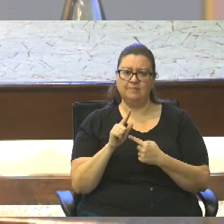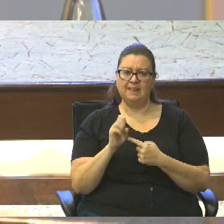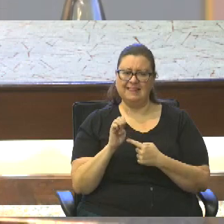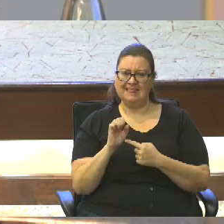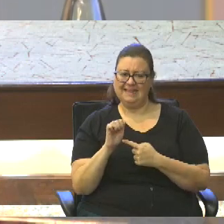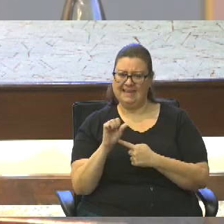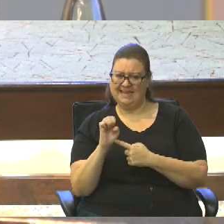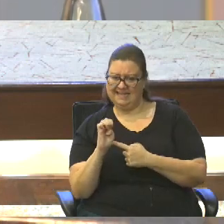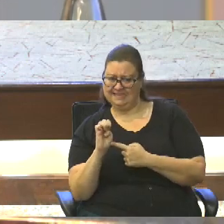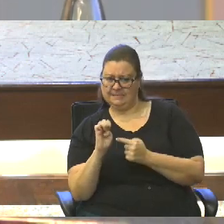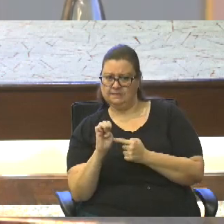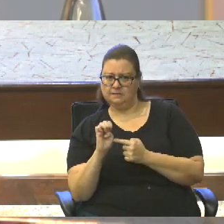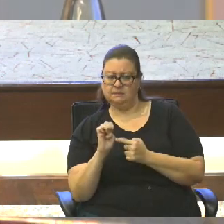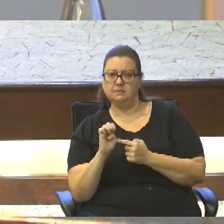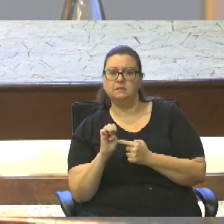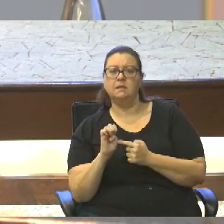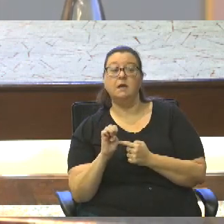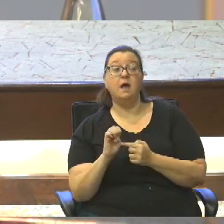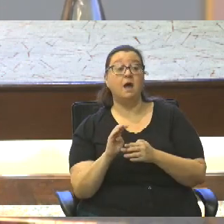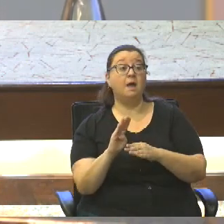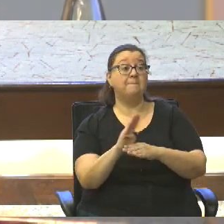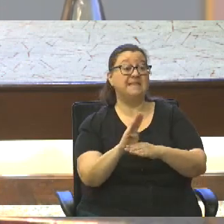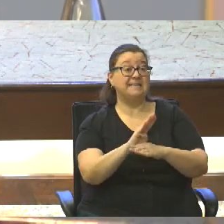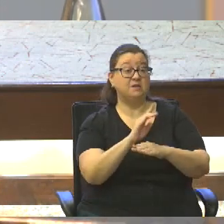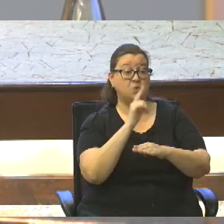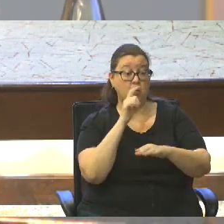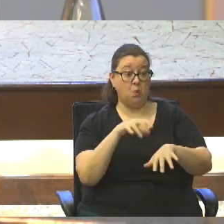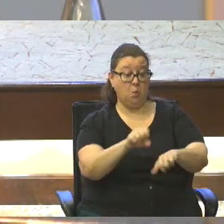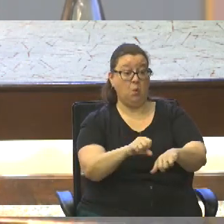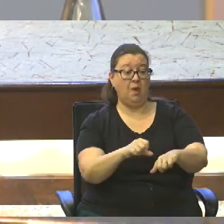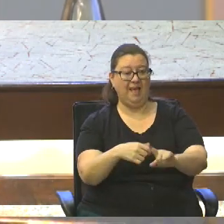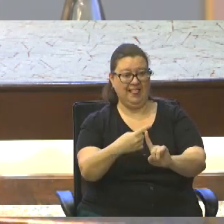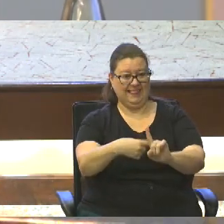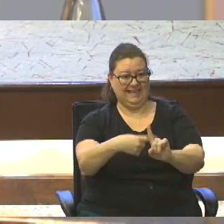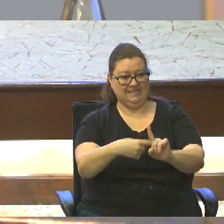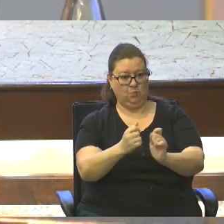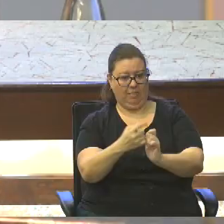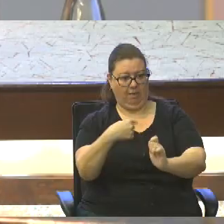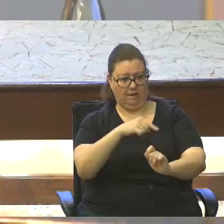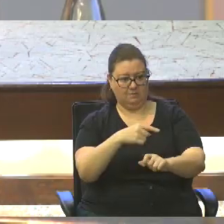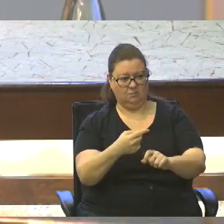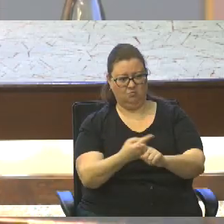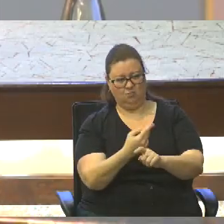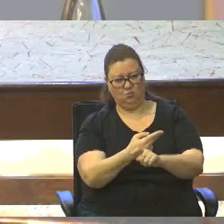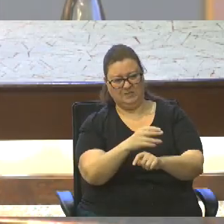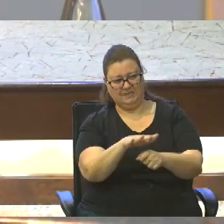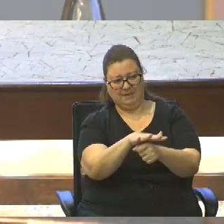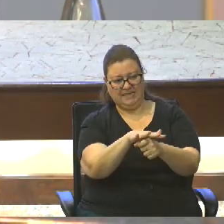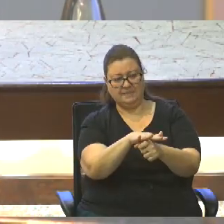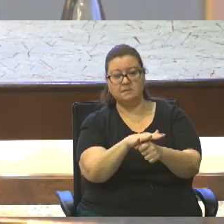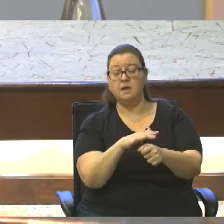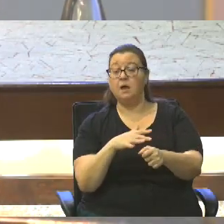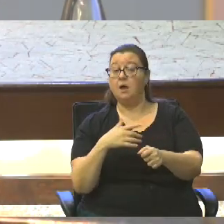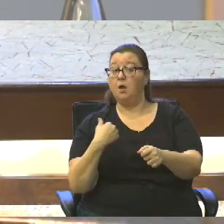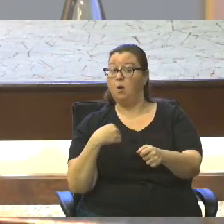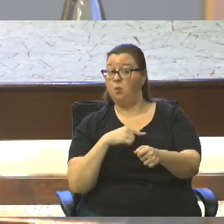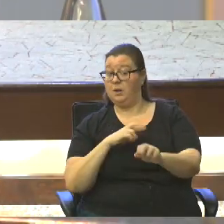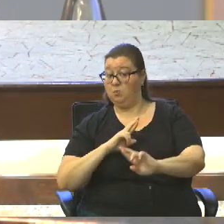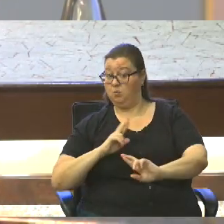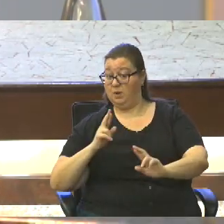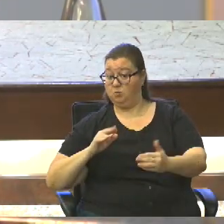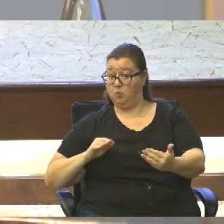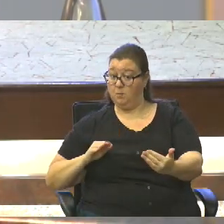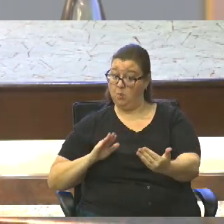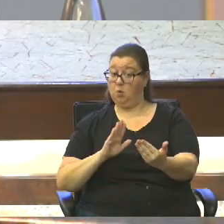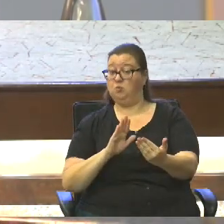these businesses, especially the commercial spaces that we currently have leases with, are we at a point where we're approaching where that